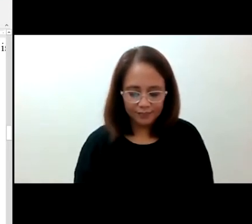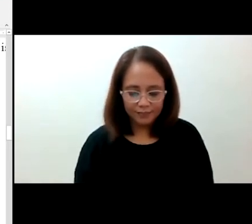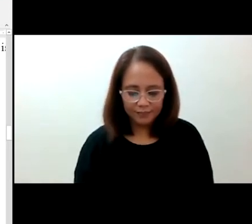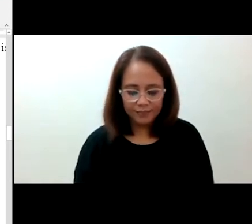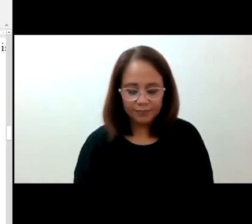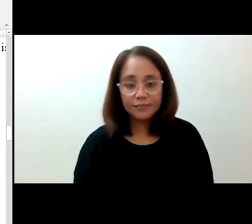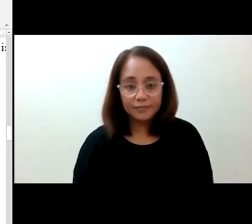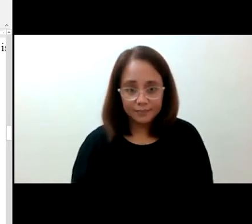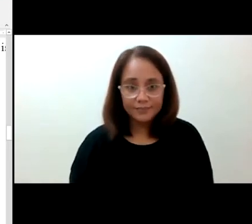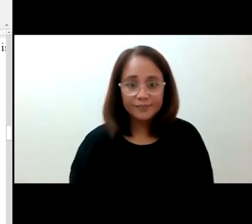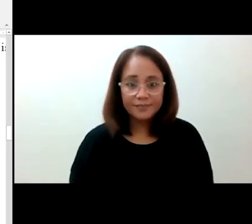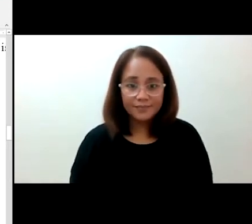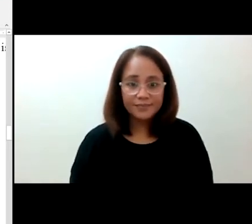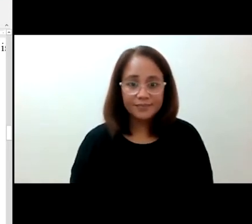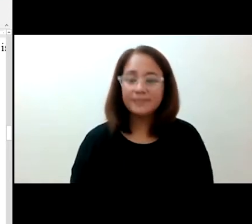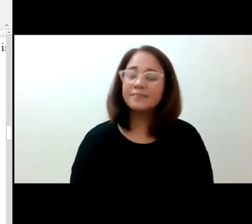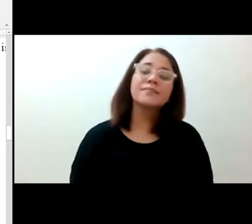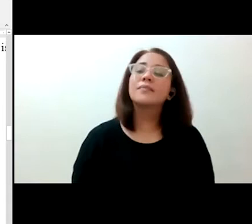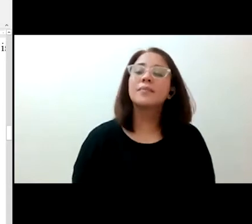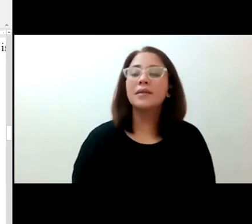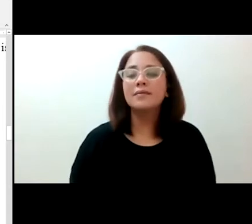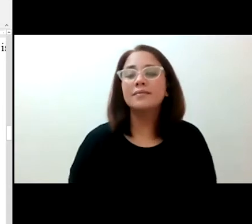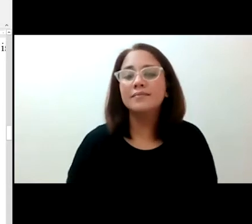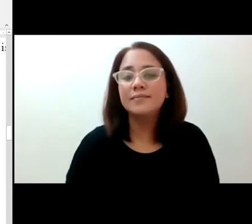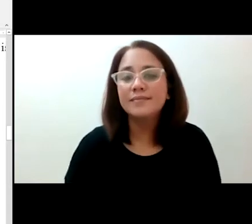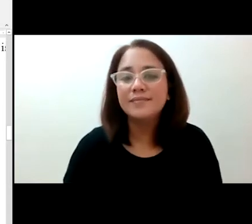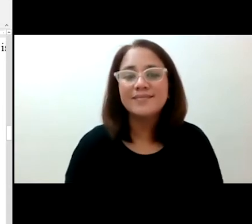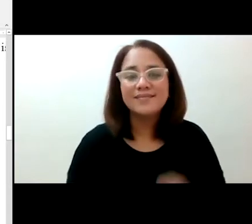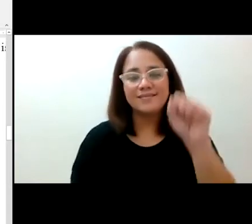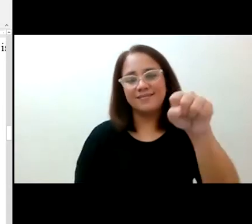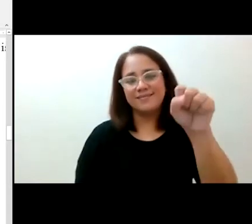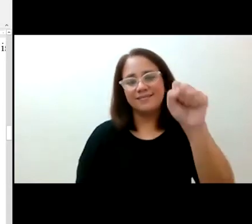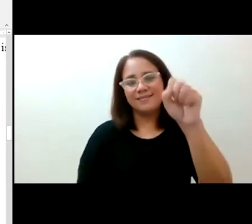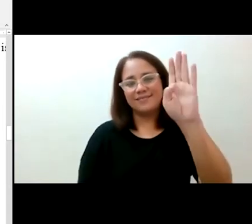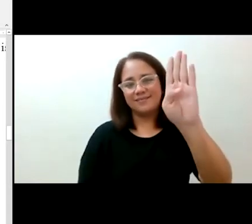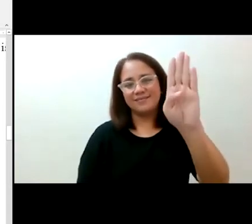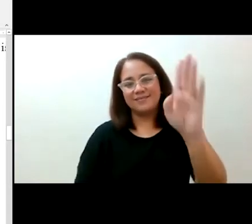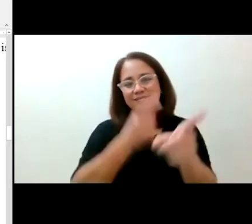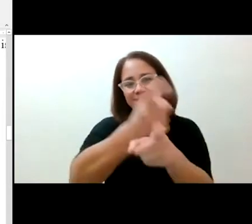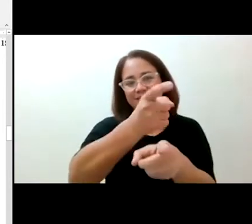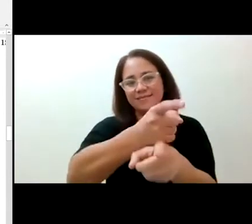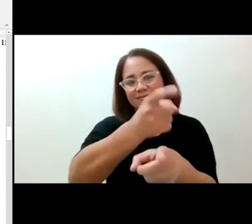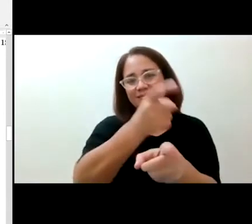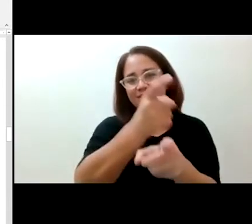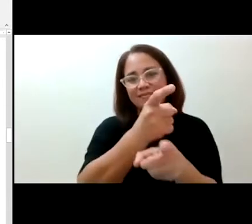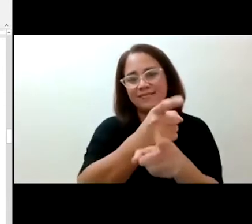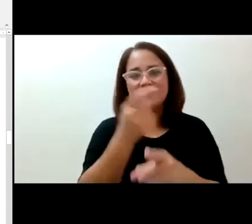B. Jasmine's answering B. Yes, yes, correct.